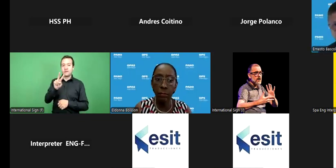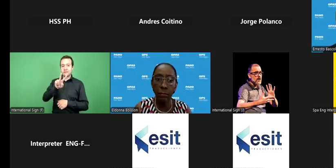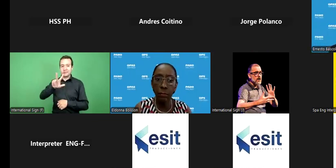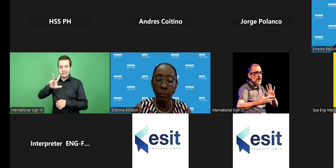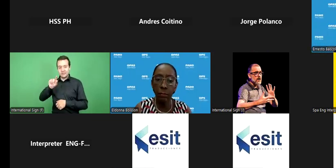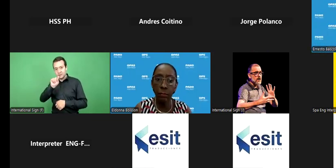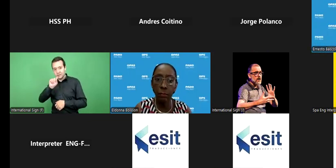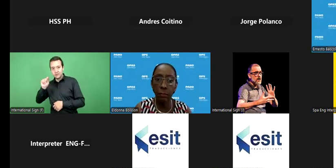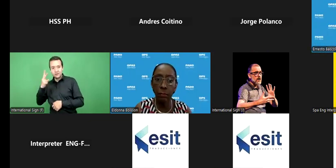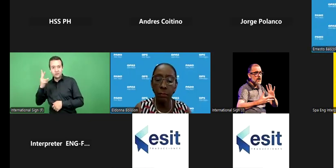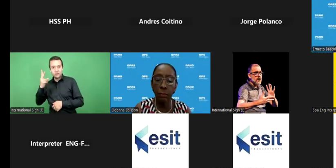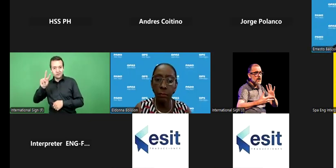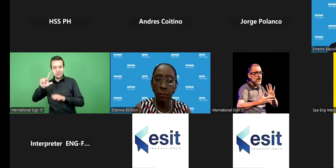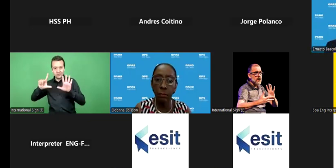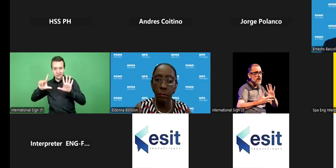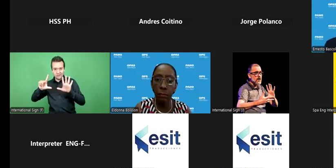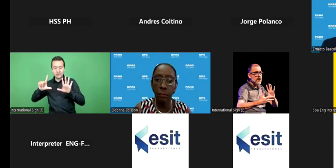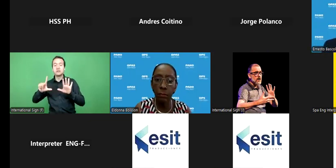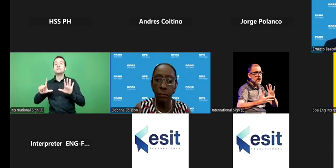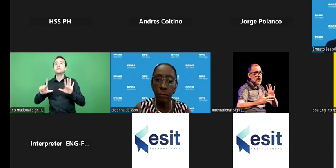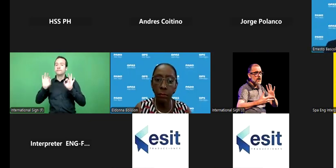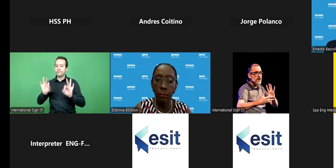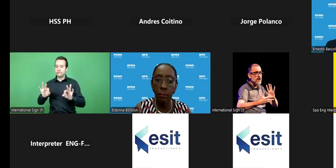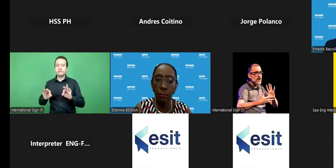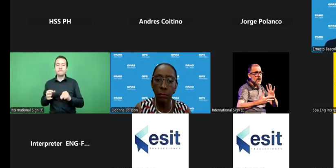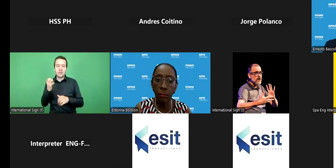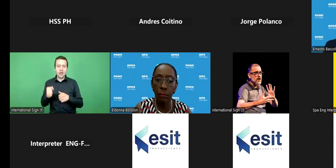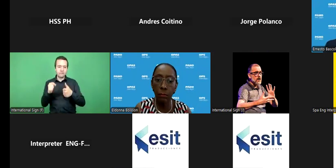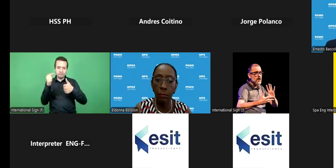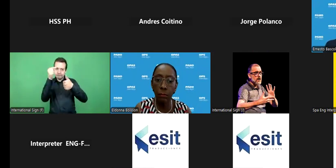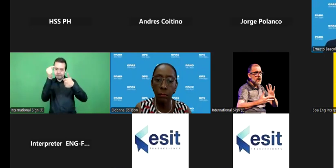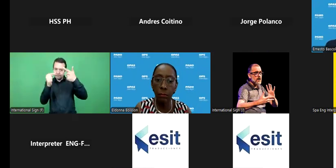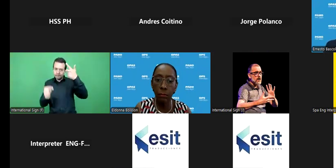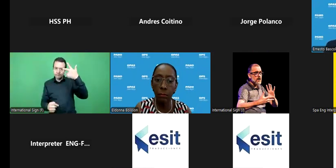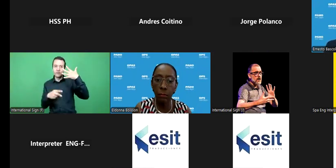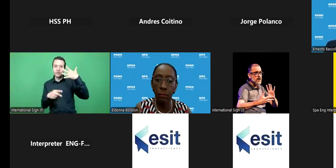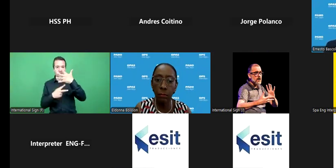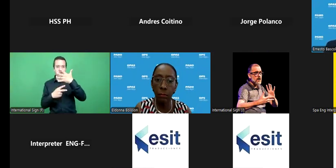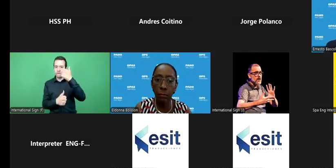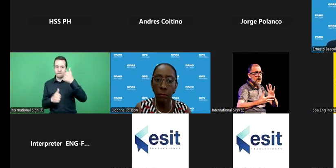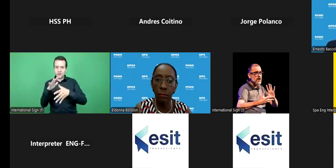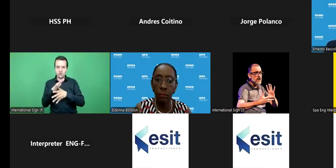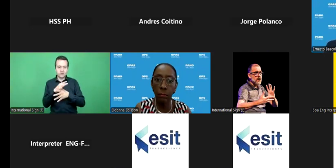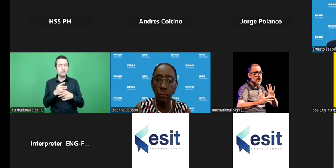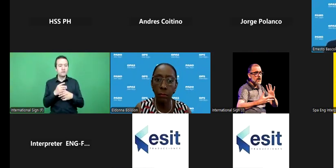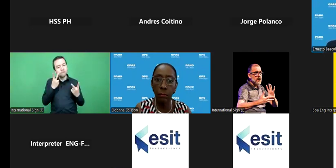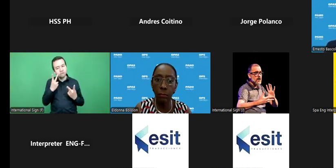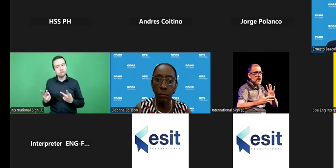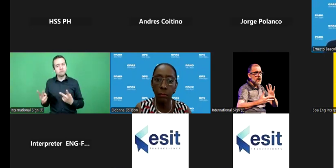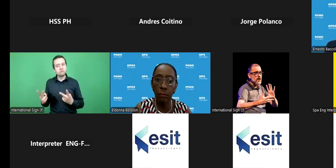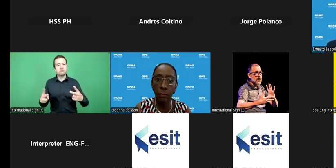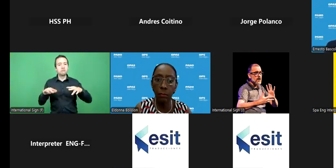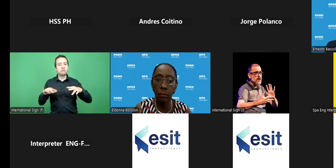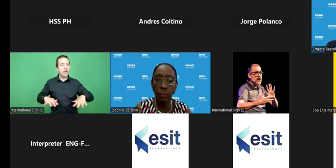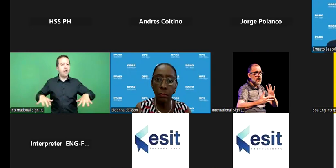with 23 focus areas that can easily be recognized within one or more of the